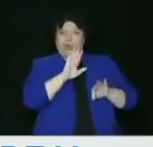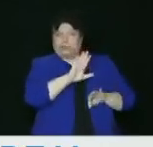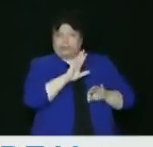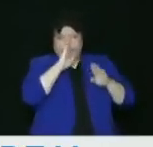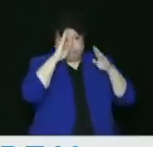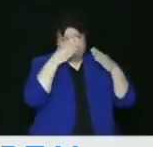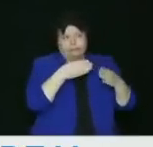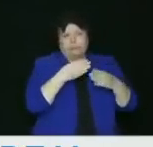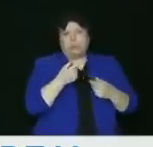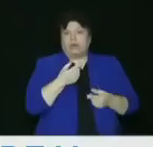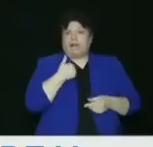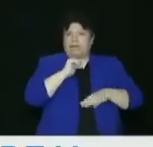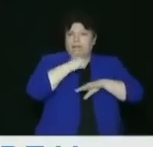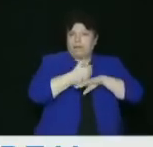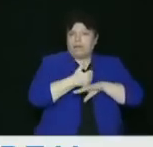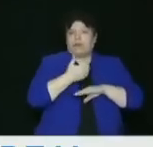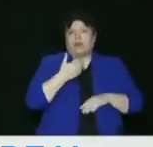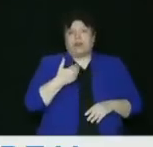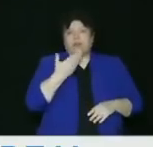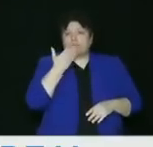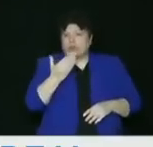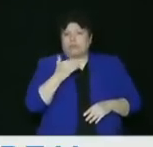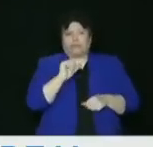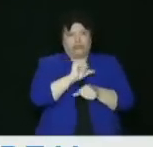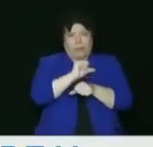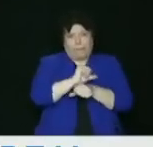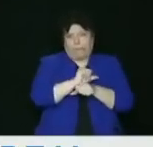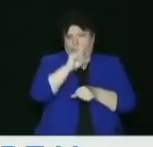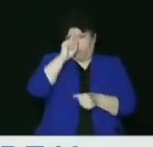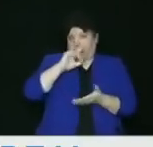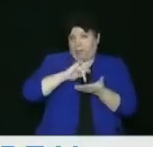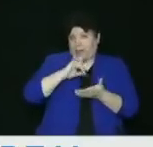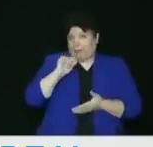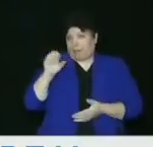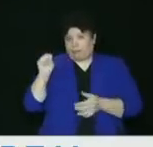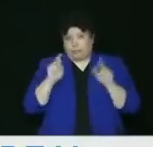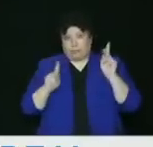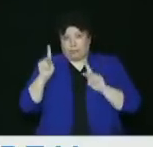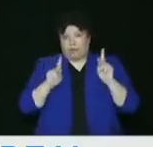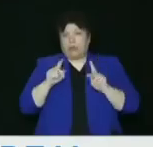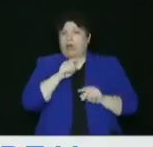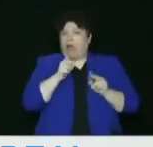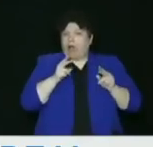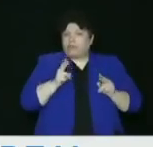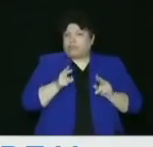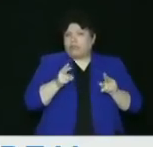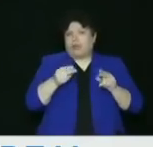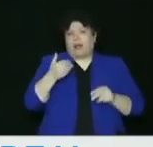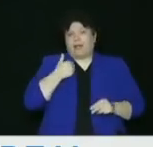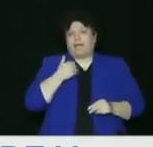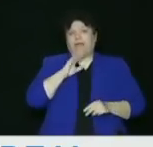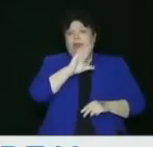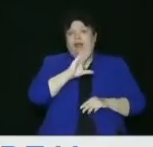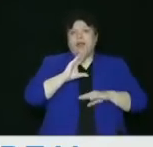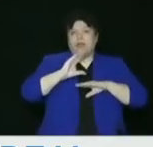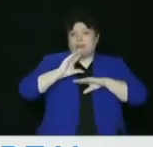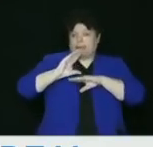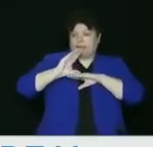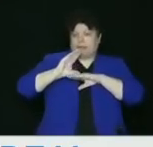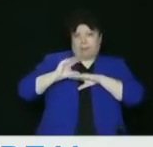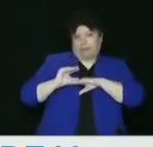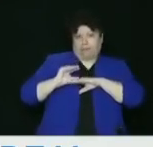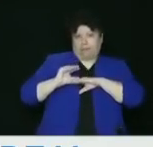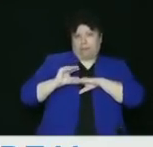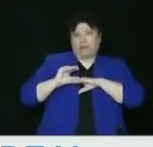middle class. We want to expedite the elimination of subsidies, increase